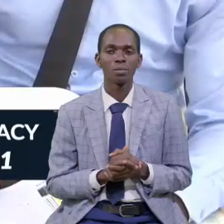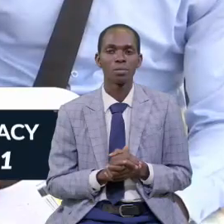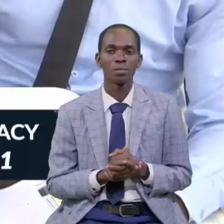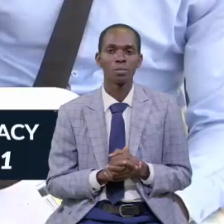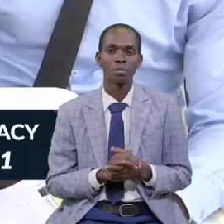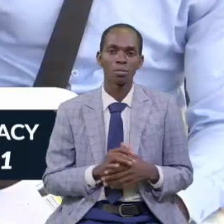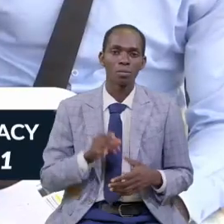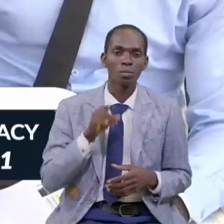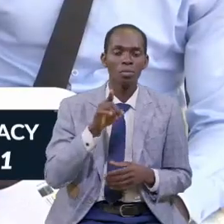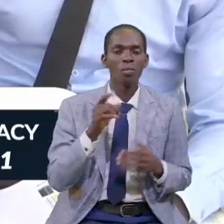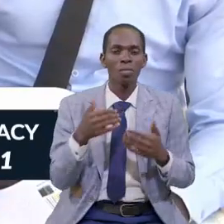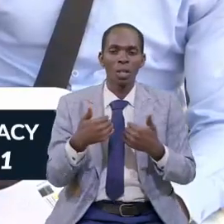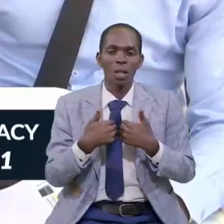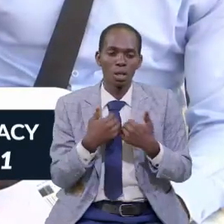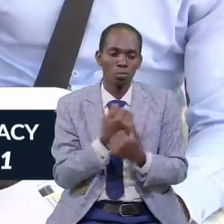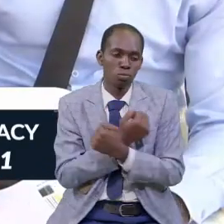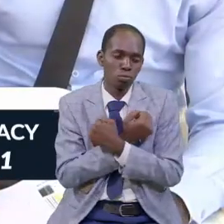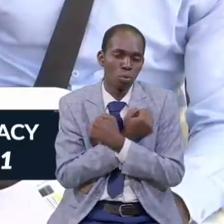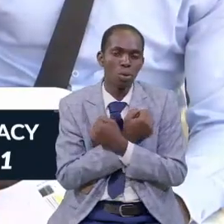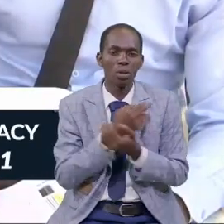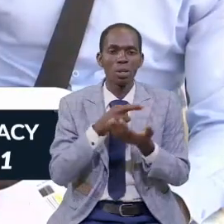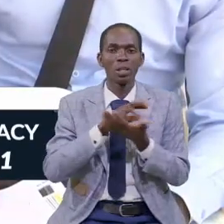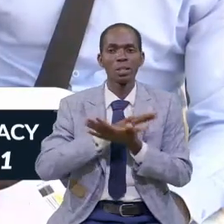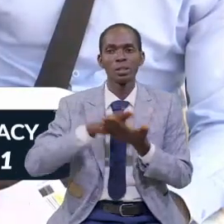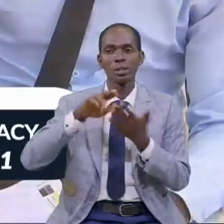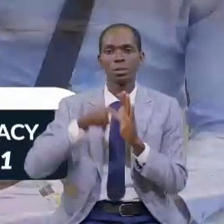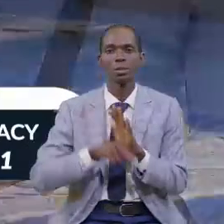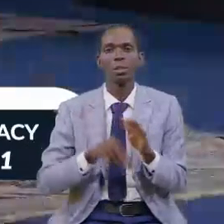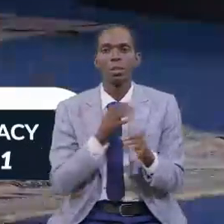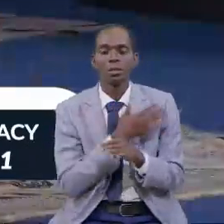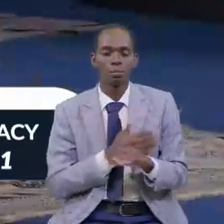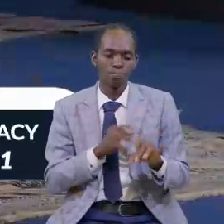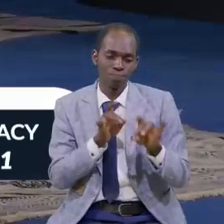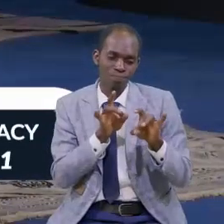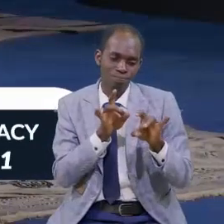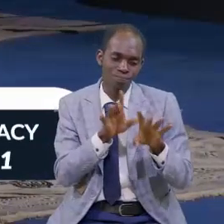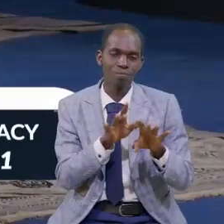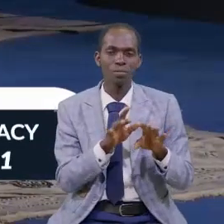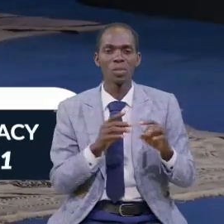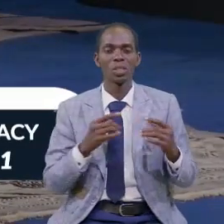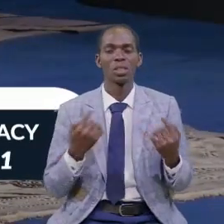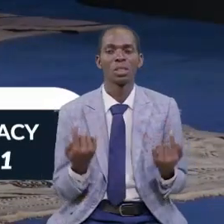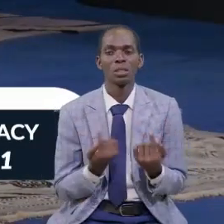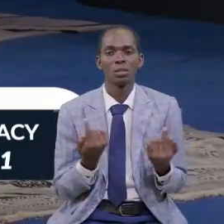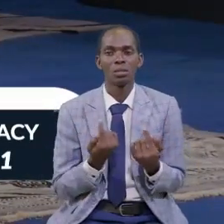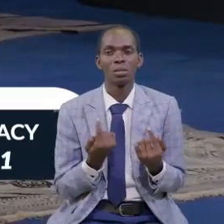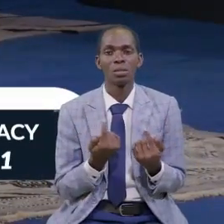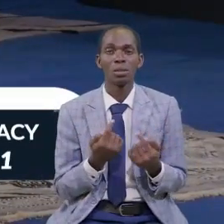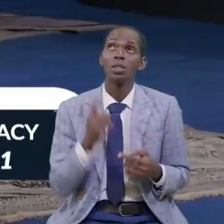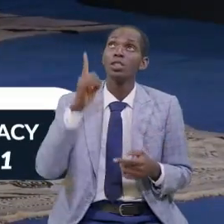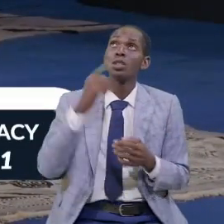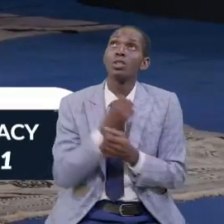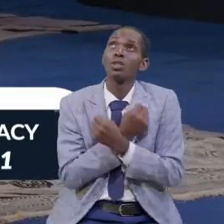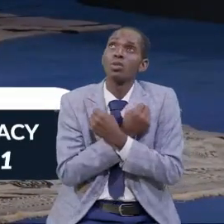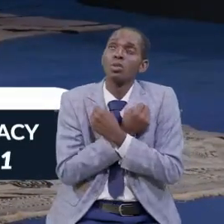loved righteousness and hated iniquity. He loves righteousness.